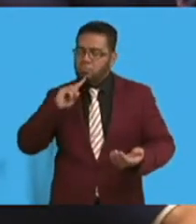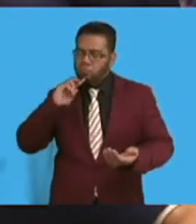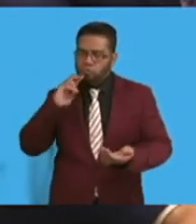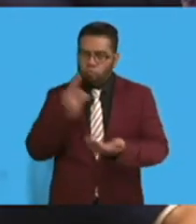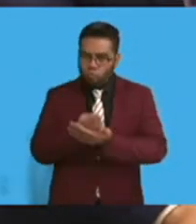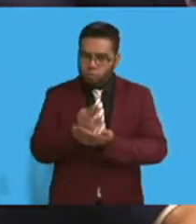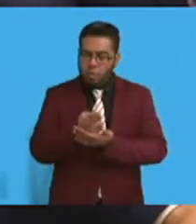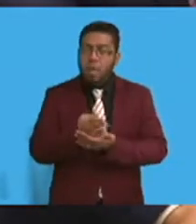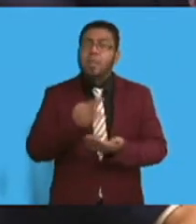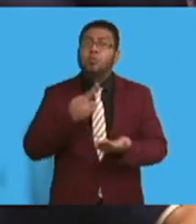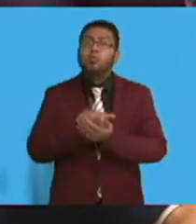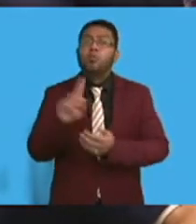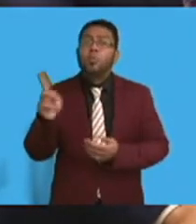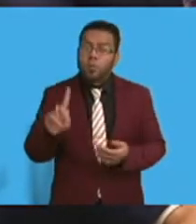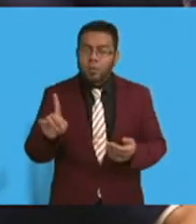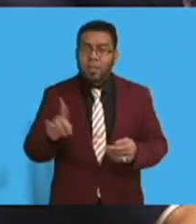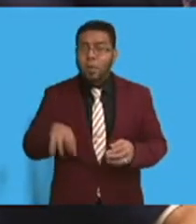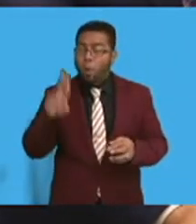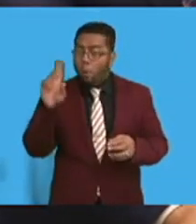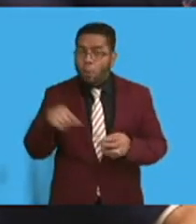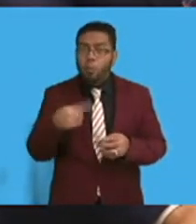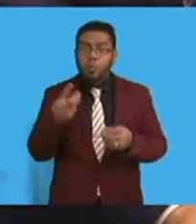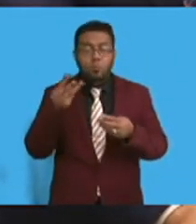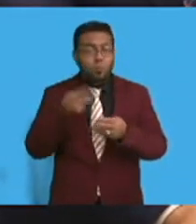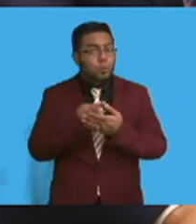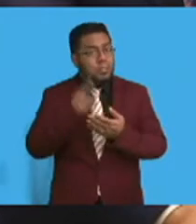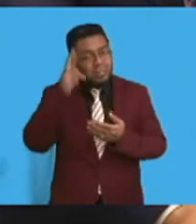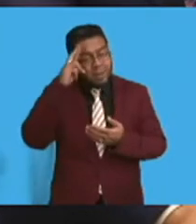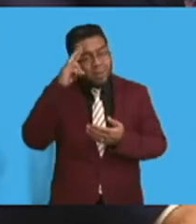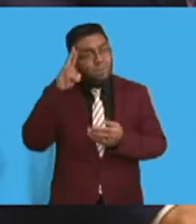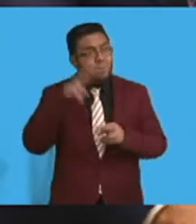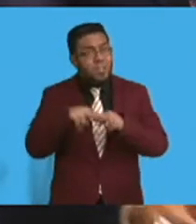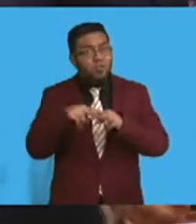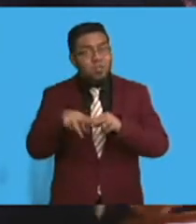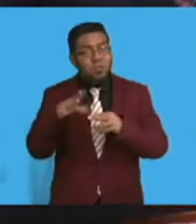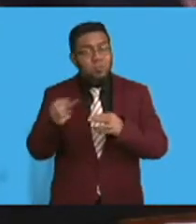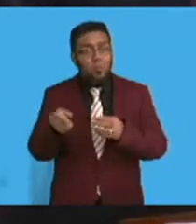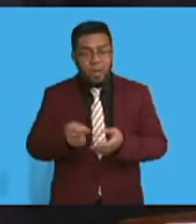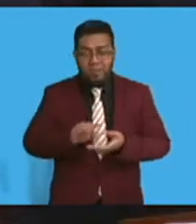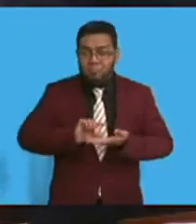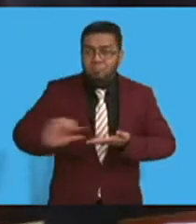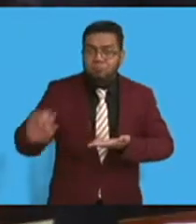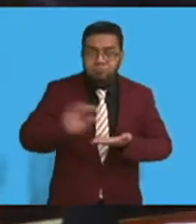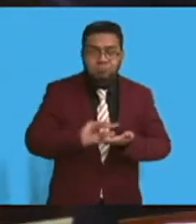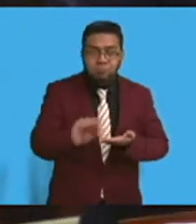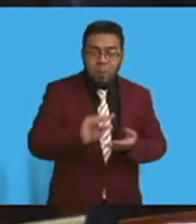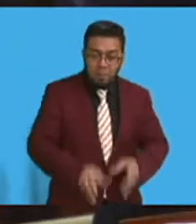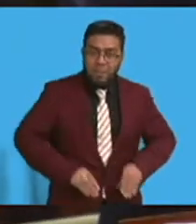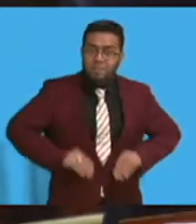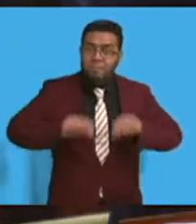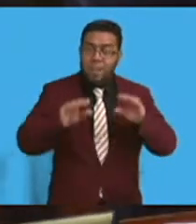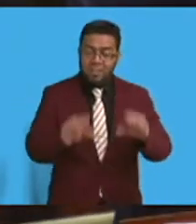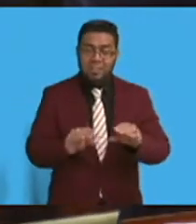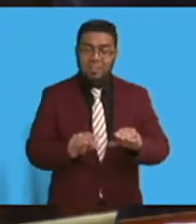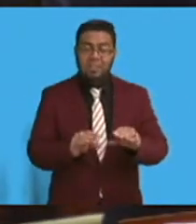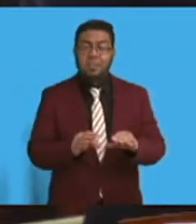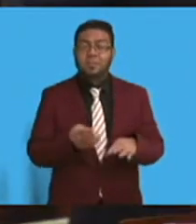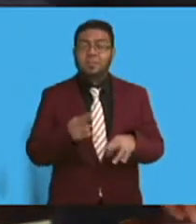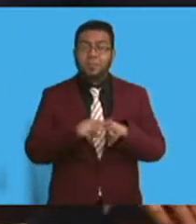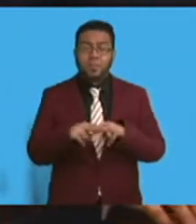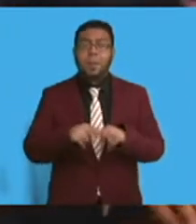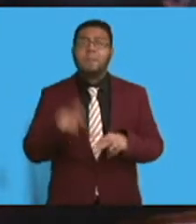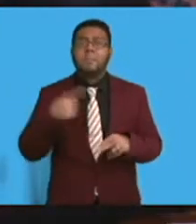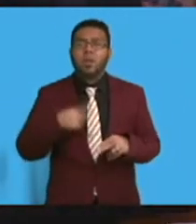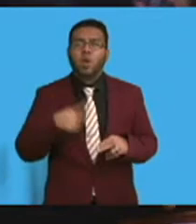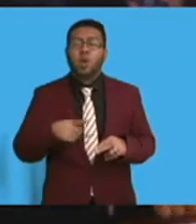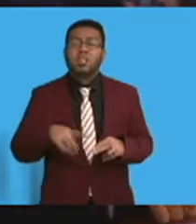the truth is, the only reason that Fiji has the ability to invest so heavily in the Fijian people and to invest in building an economy to last is because